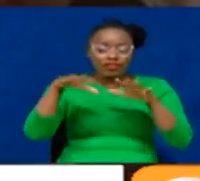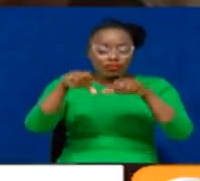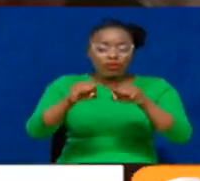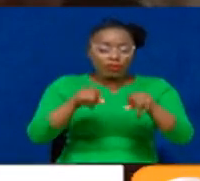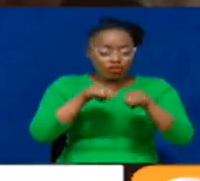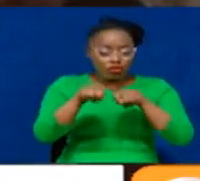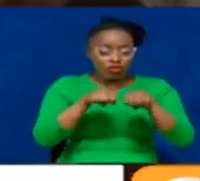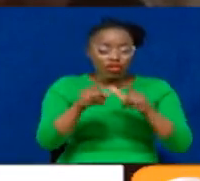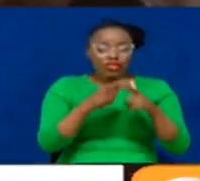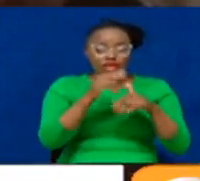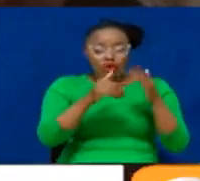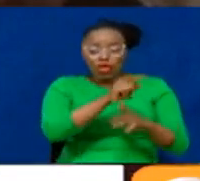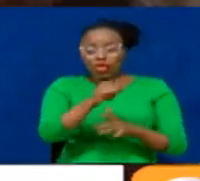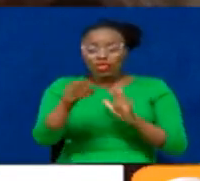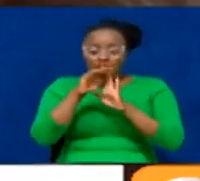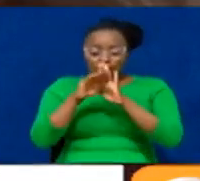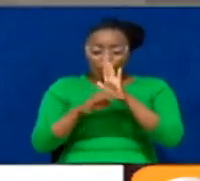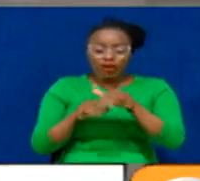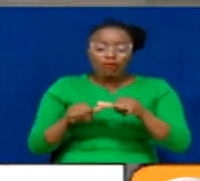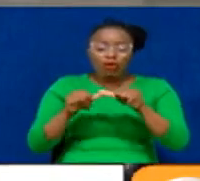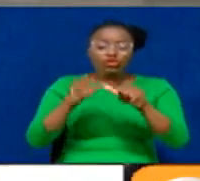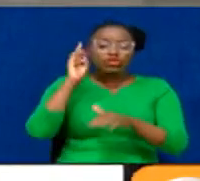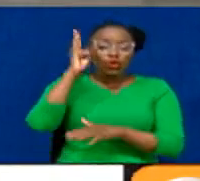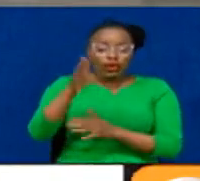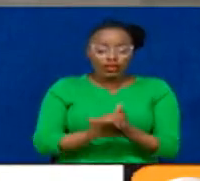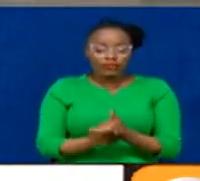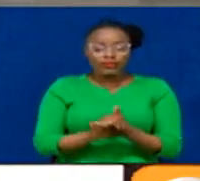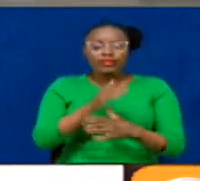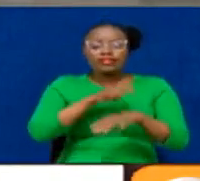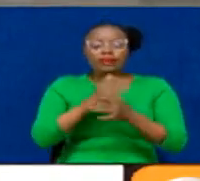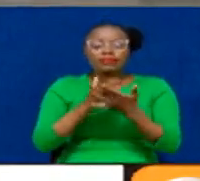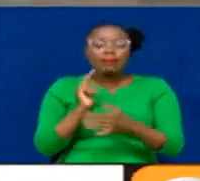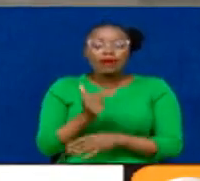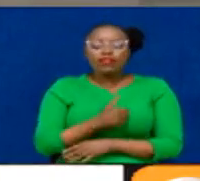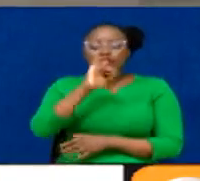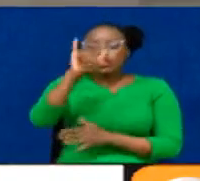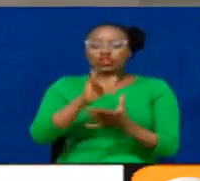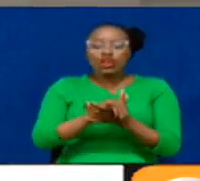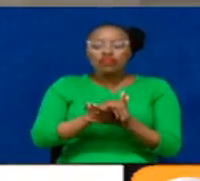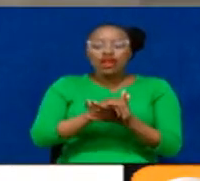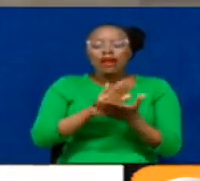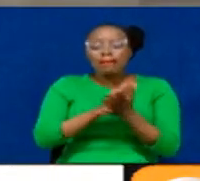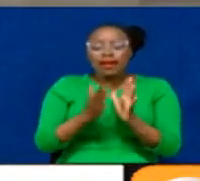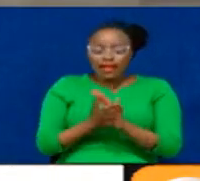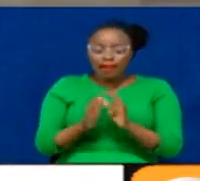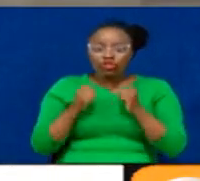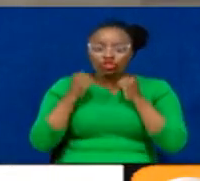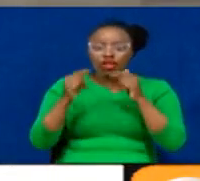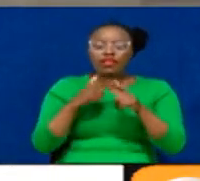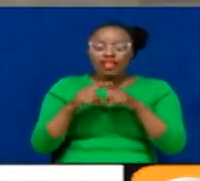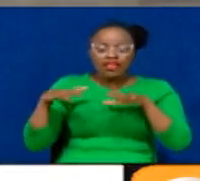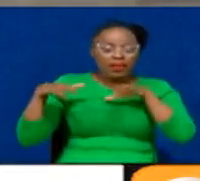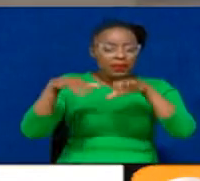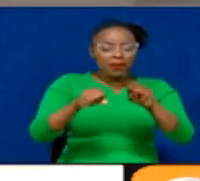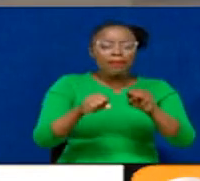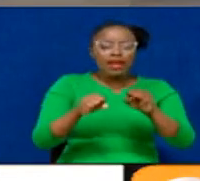Ukichukua ushukani, hizi programs ziendelee. And when some of us among you believe became waverly, they stepped